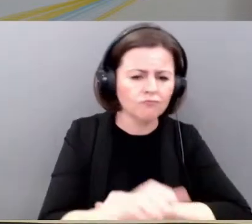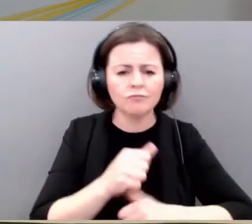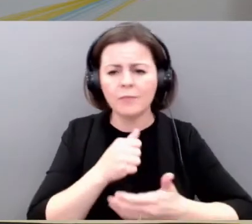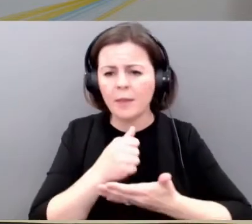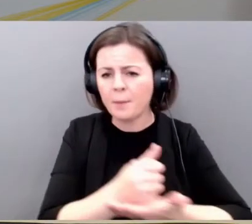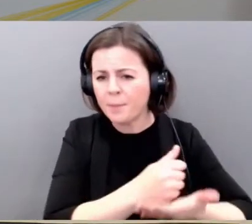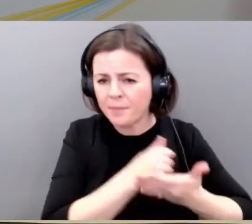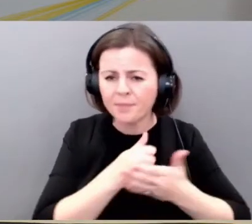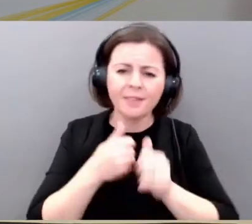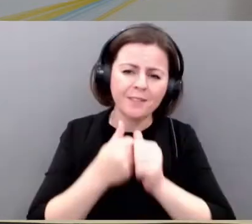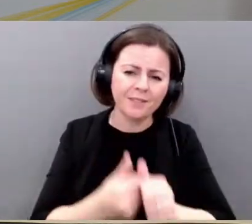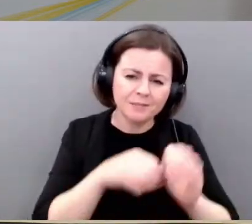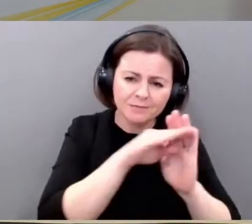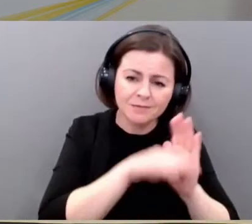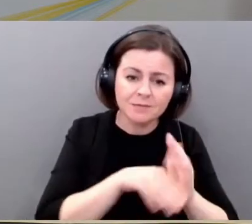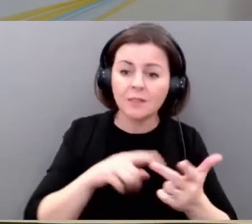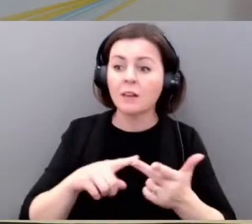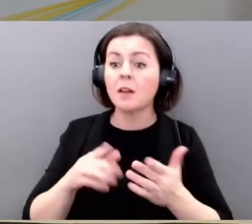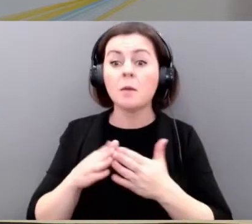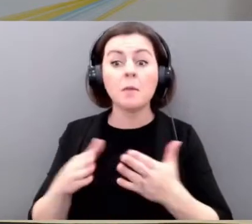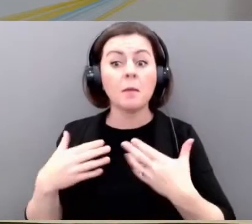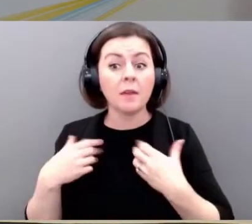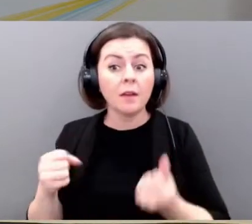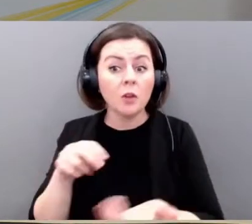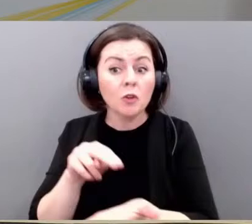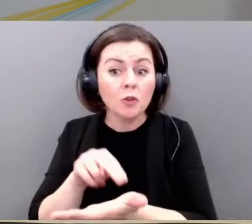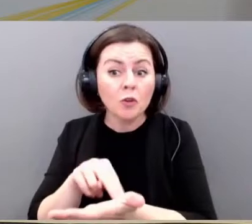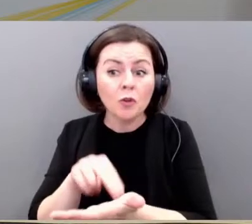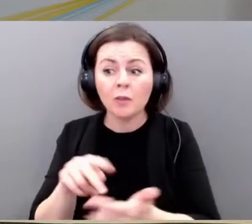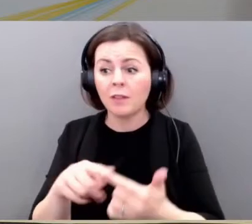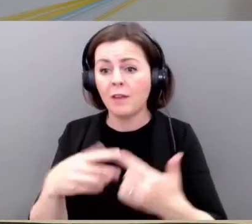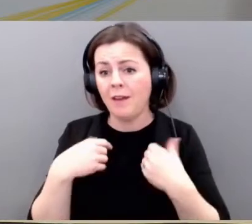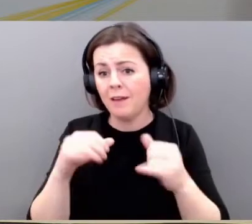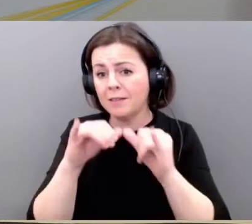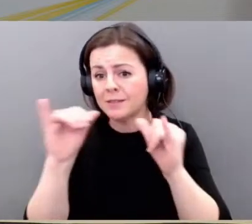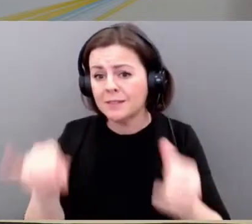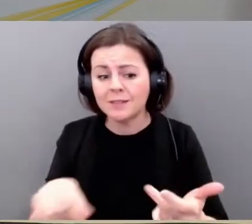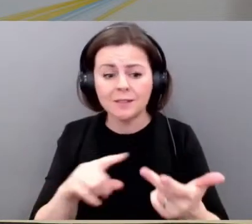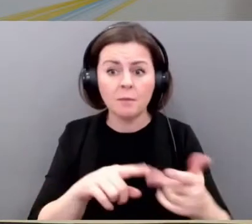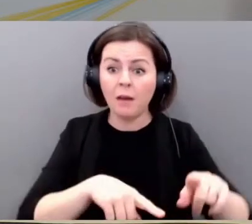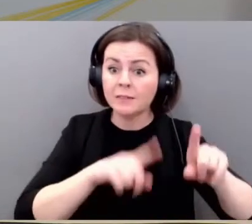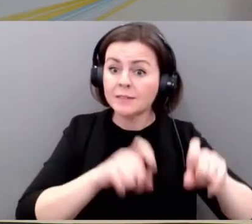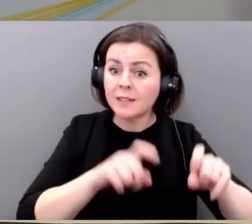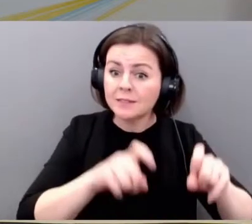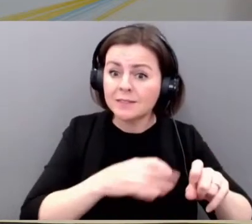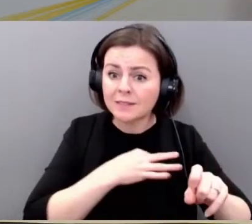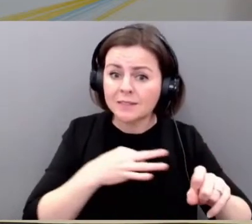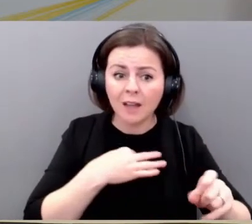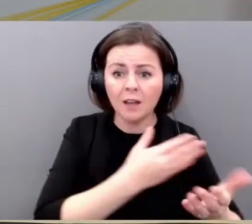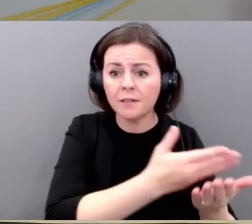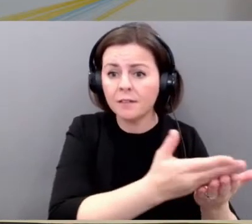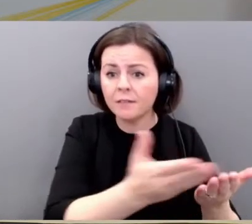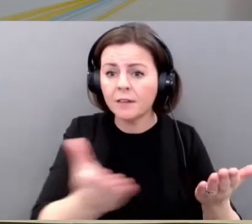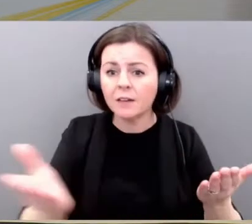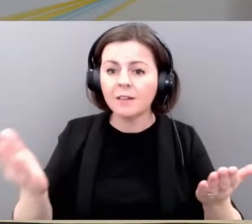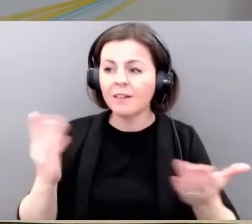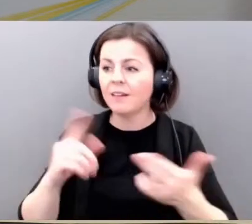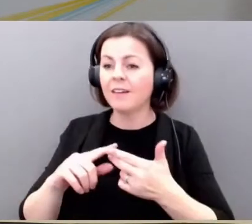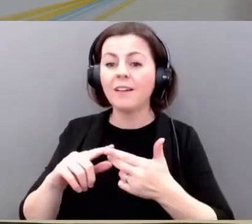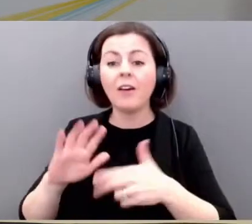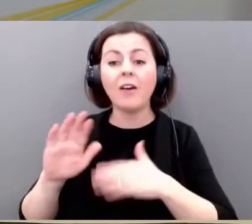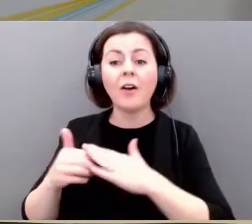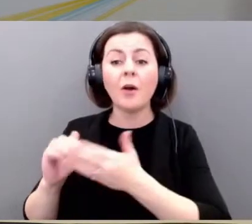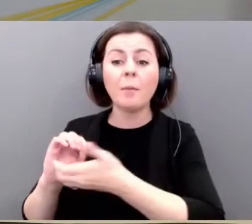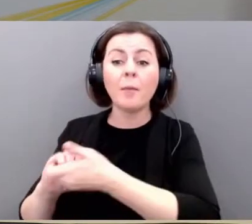health system, public health nursing, lab and testing team, and to all our partners, and